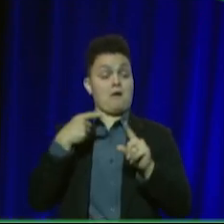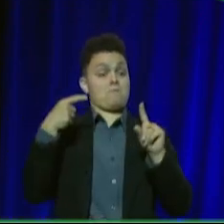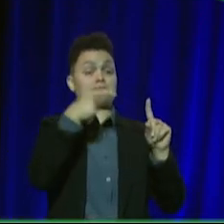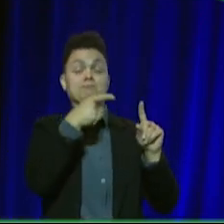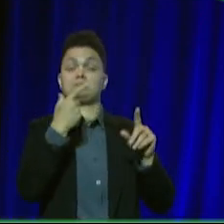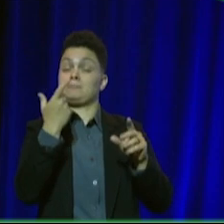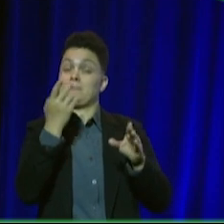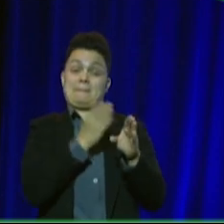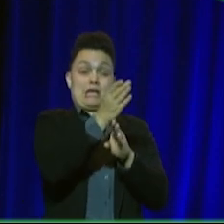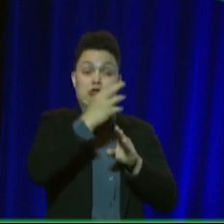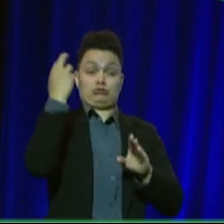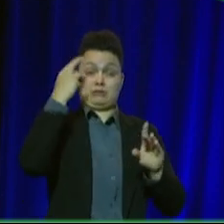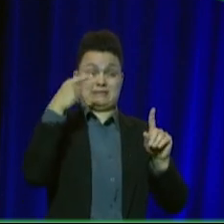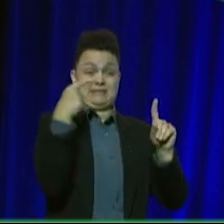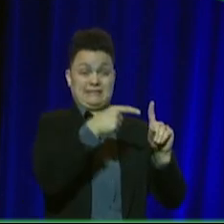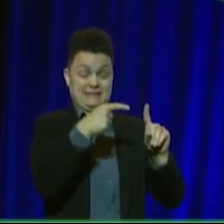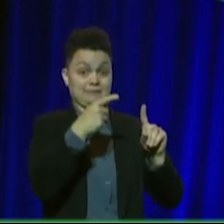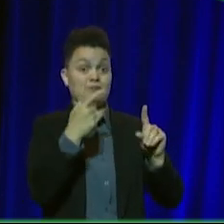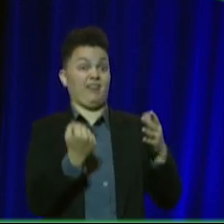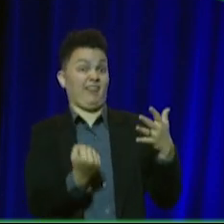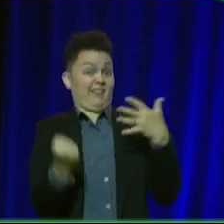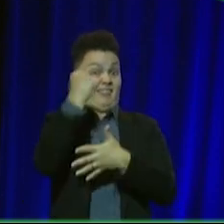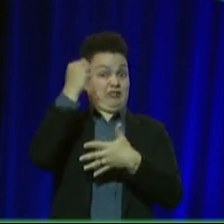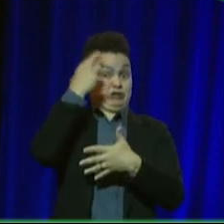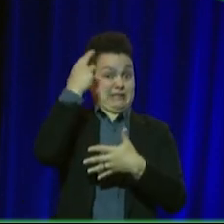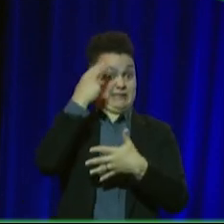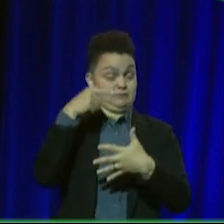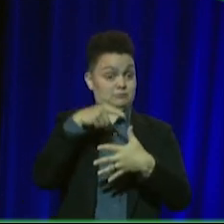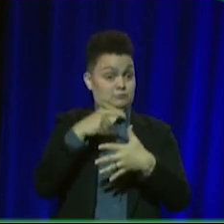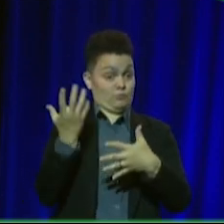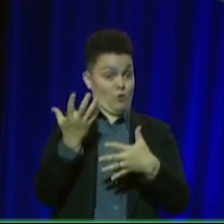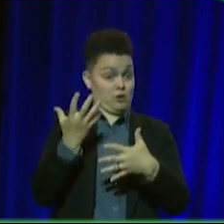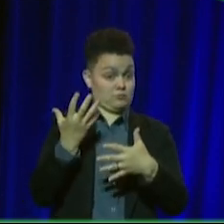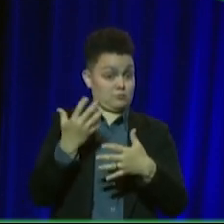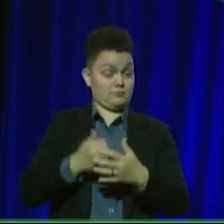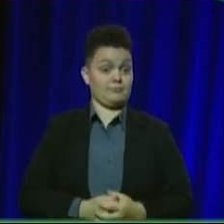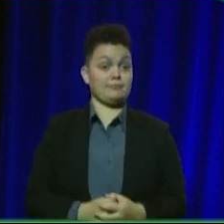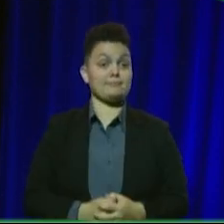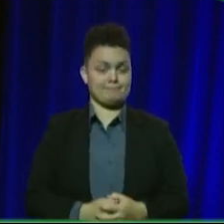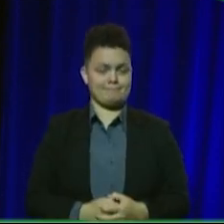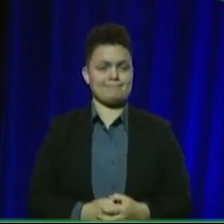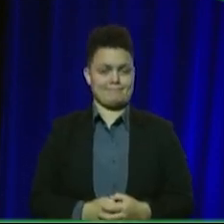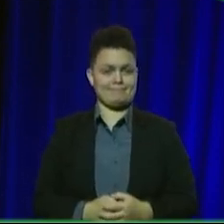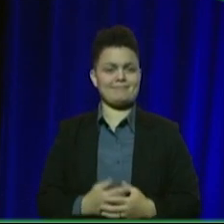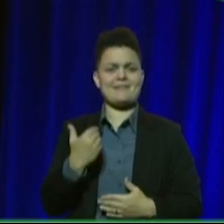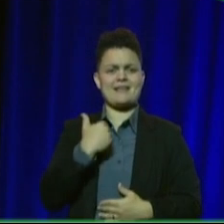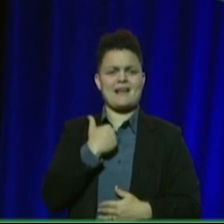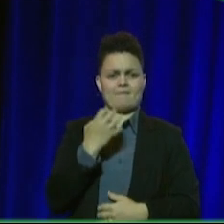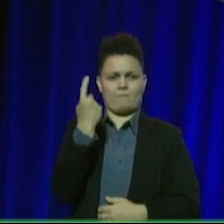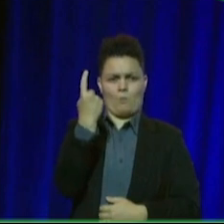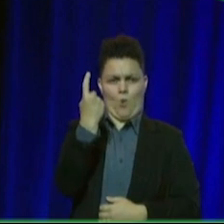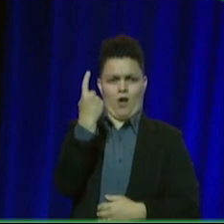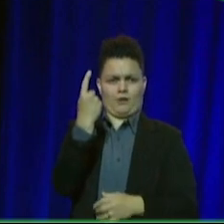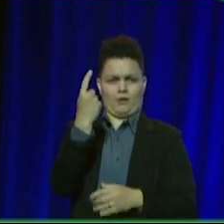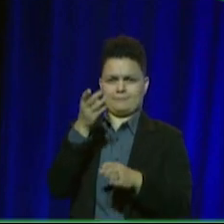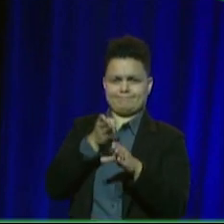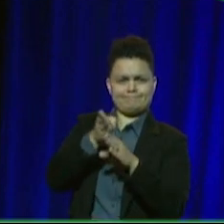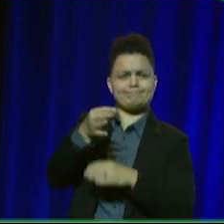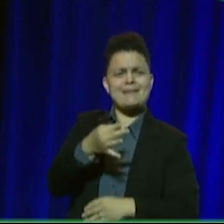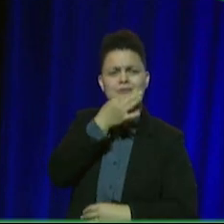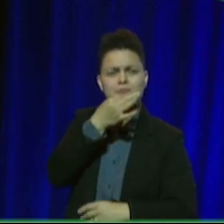reason, is that you have only one accessibility expert for